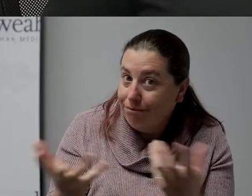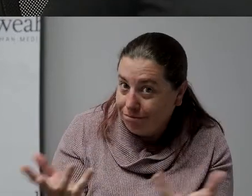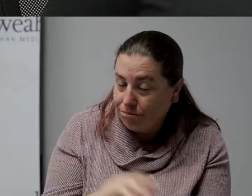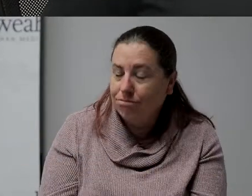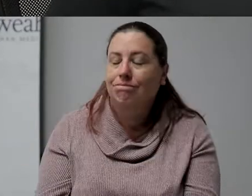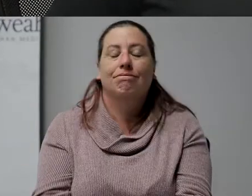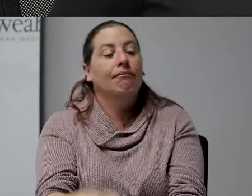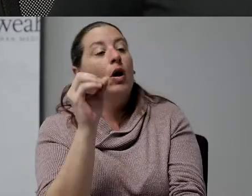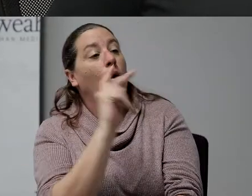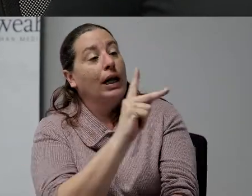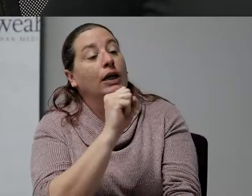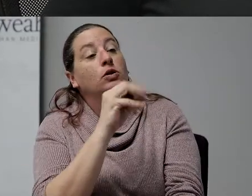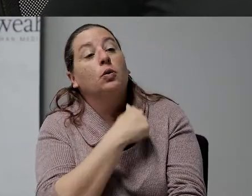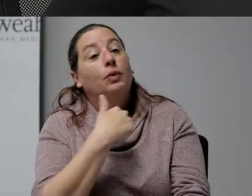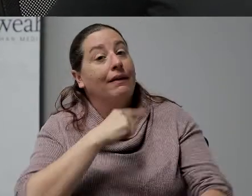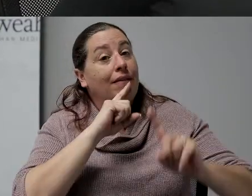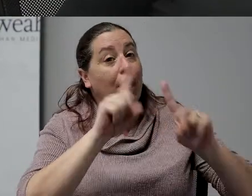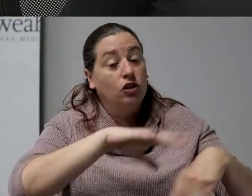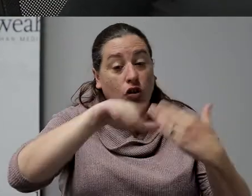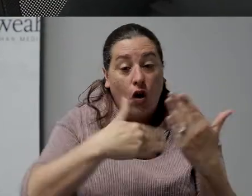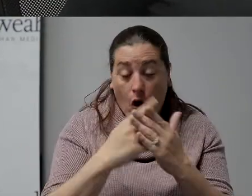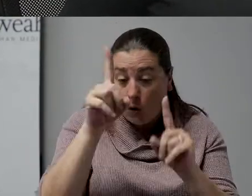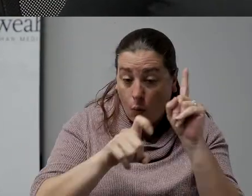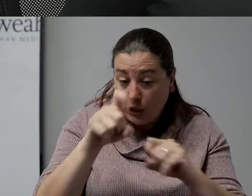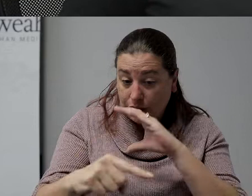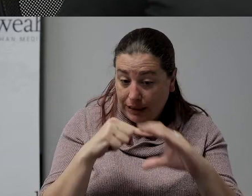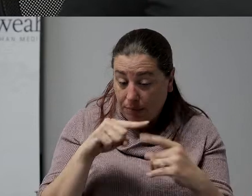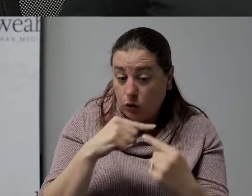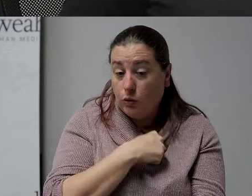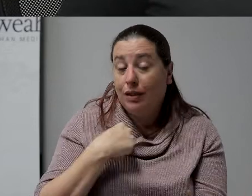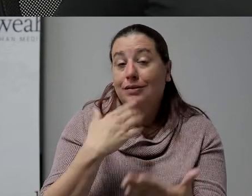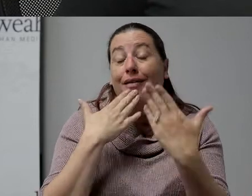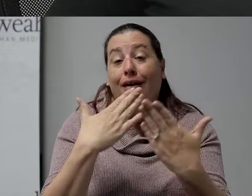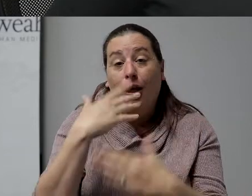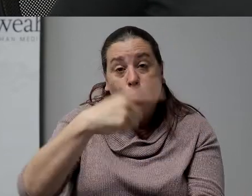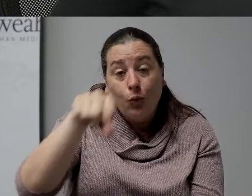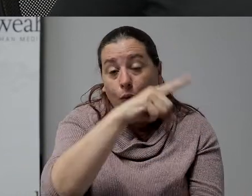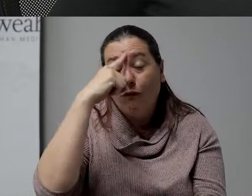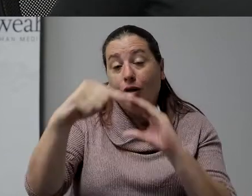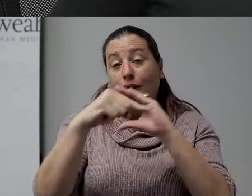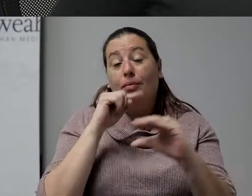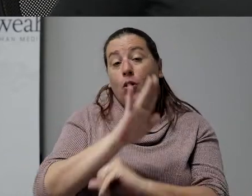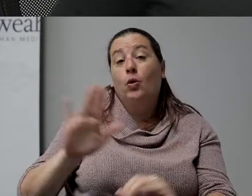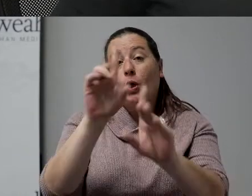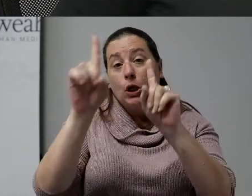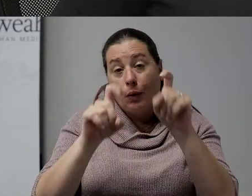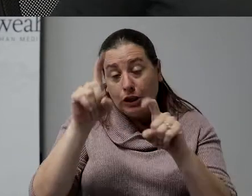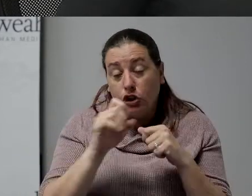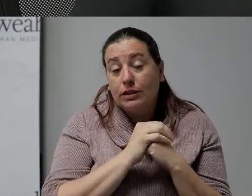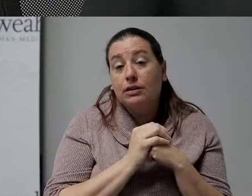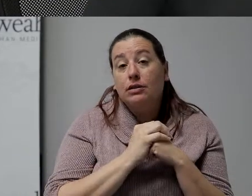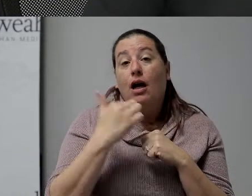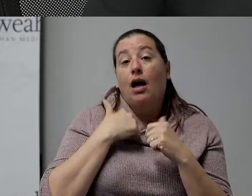Okay, so we've answered all of the questions that were emailed to us, and thank you guys so much for emailing your questions. And I'm going